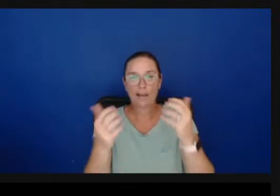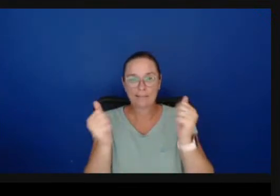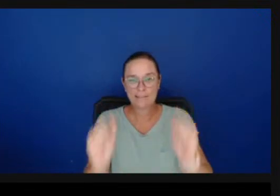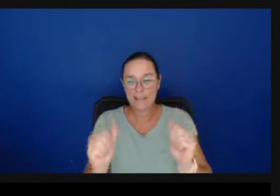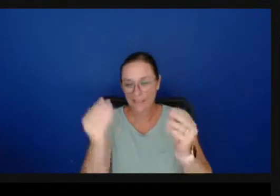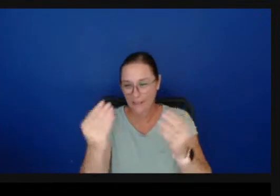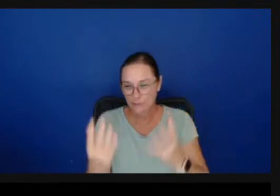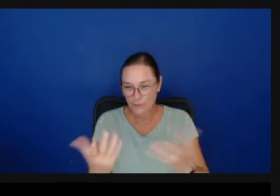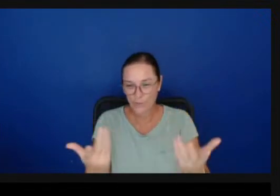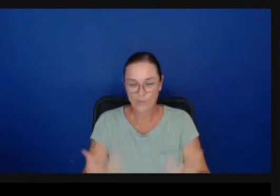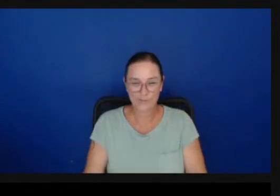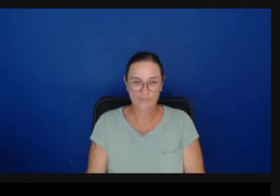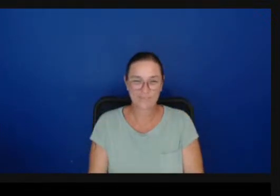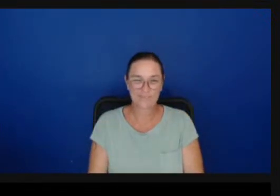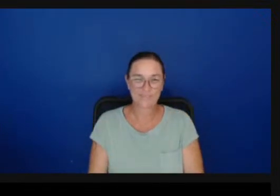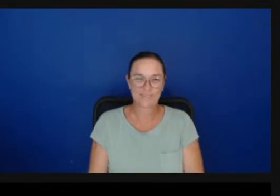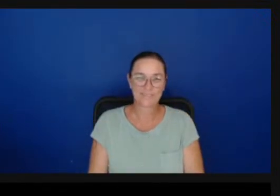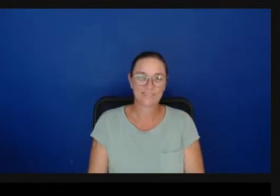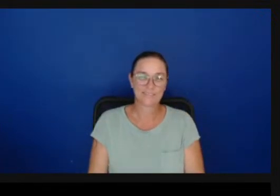this.